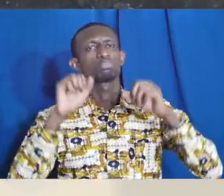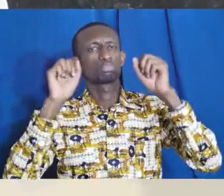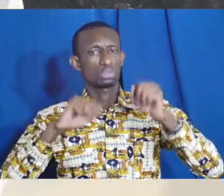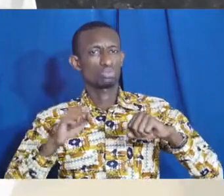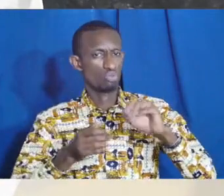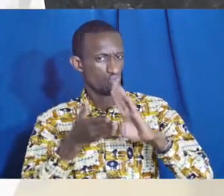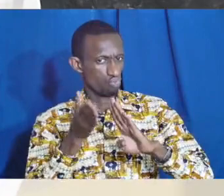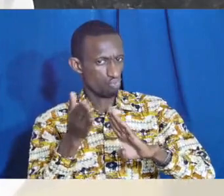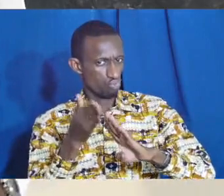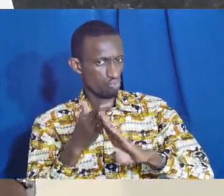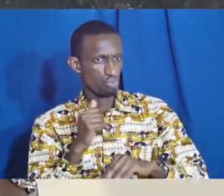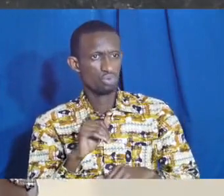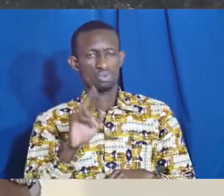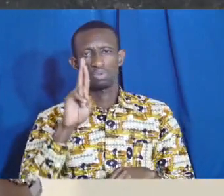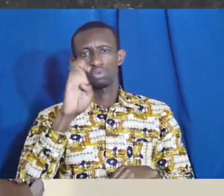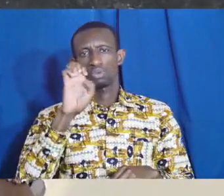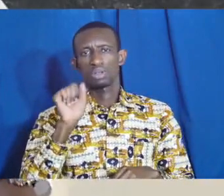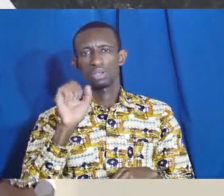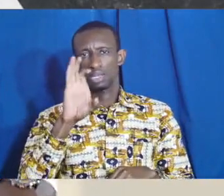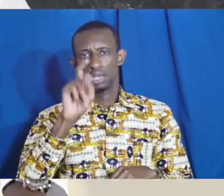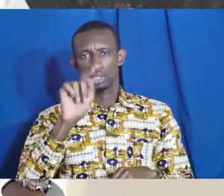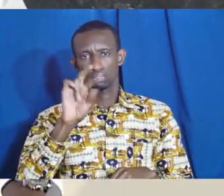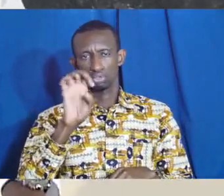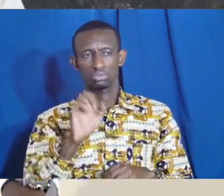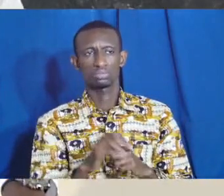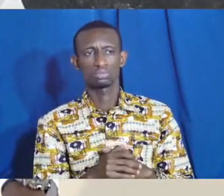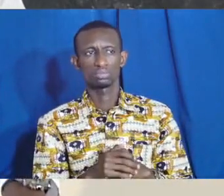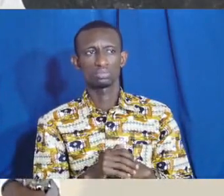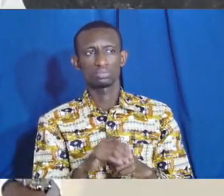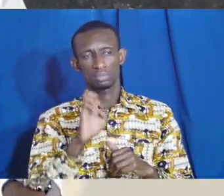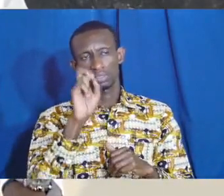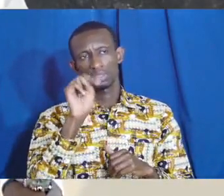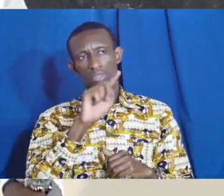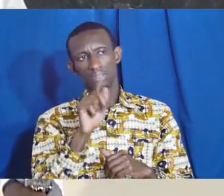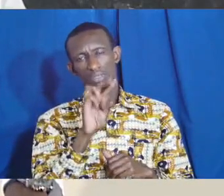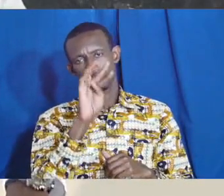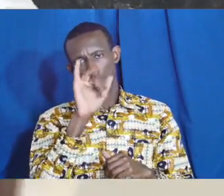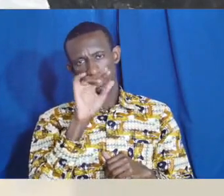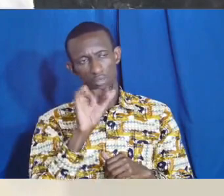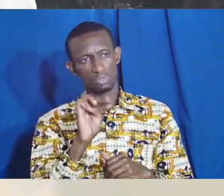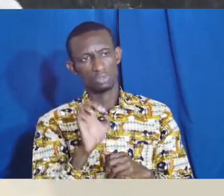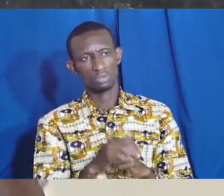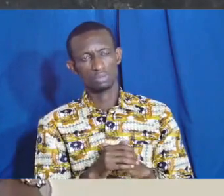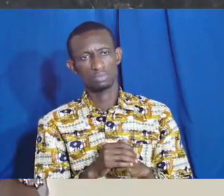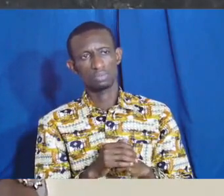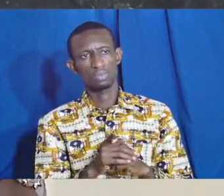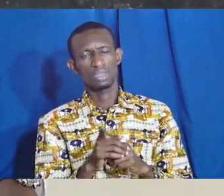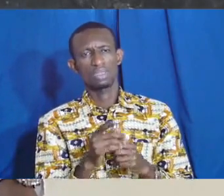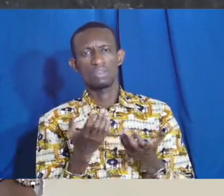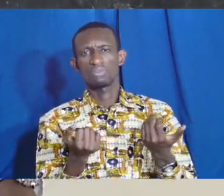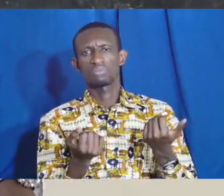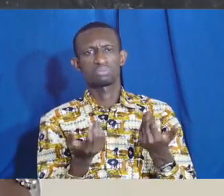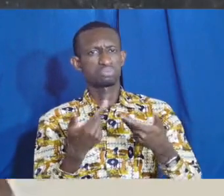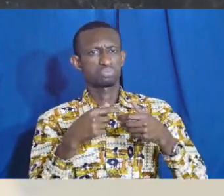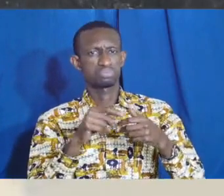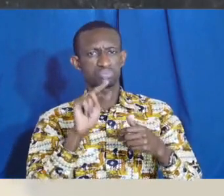reaction. So enzymes, by definition, you can say enzymes are biological catalysts, which are protein in nature. If I say protein